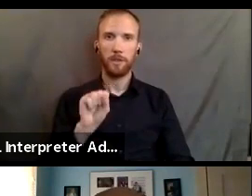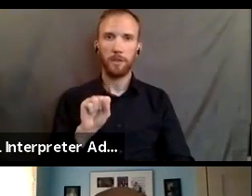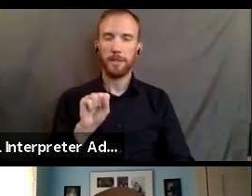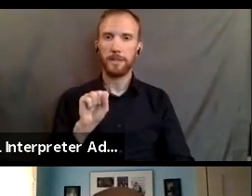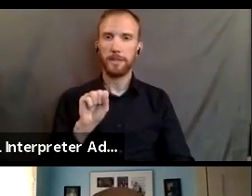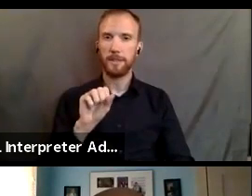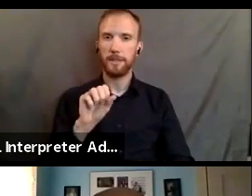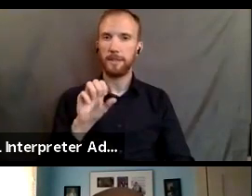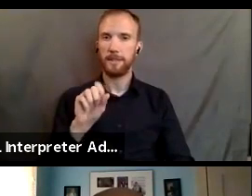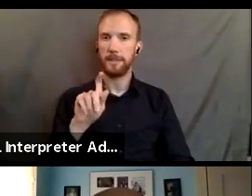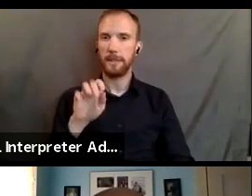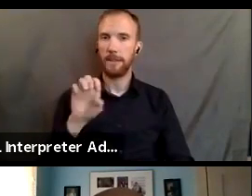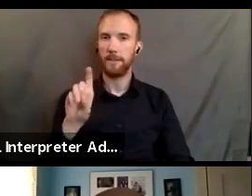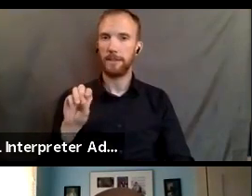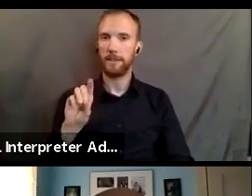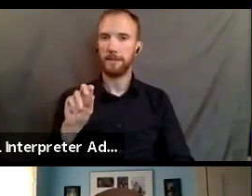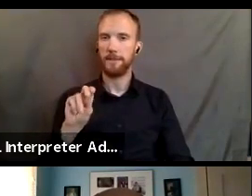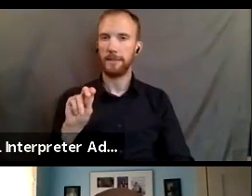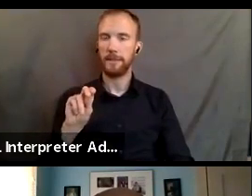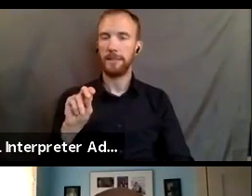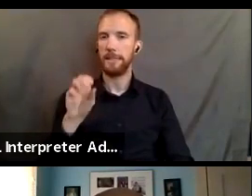uh charter chair division